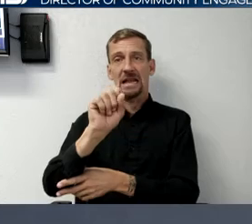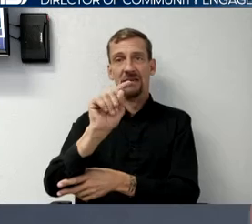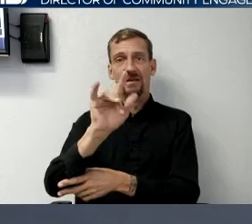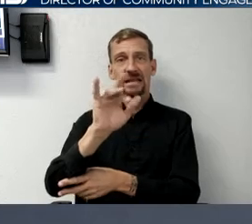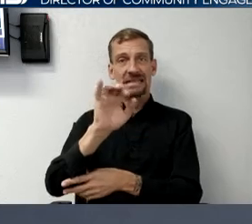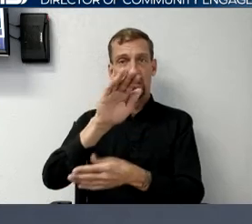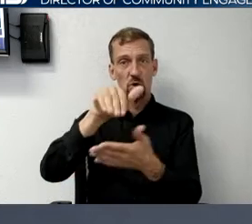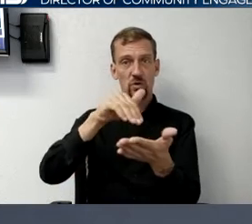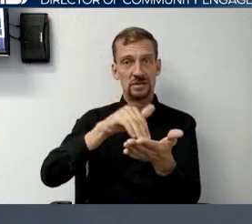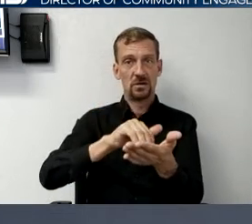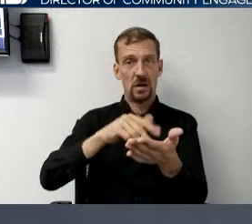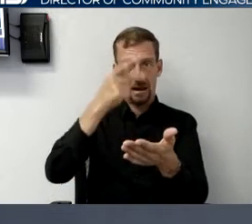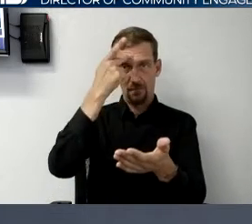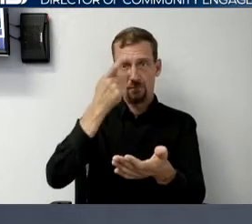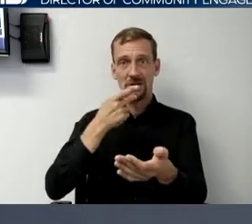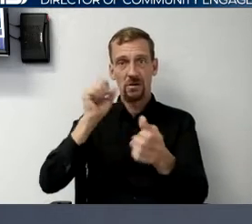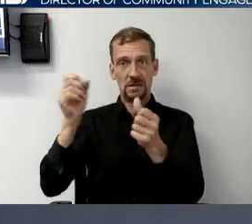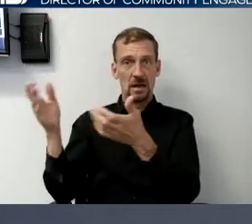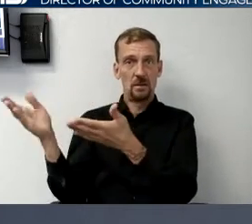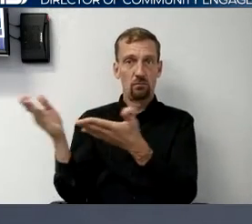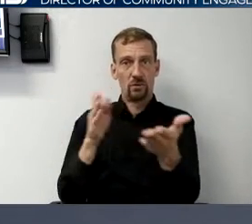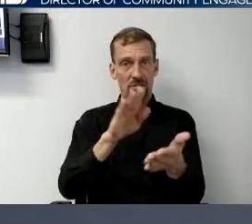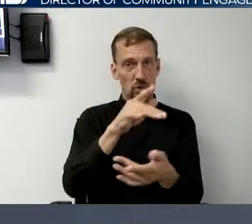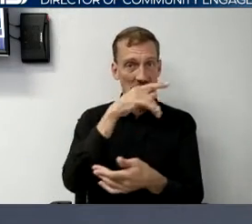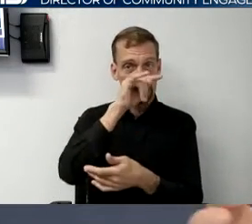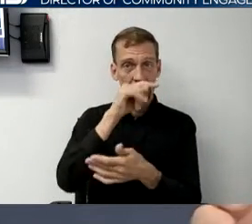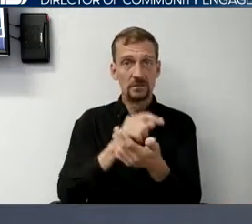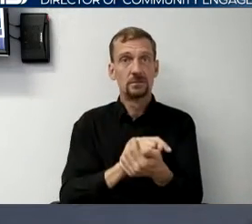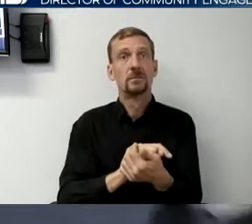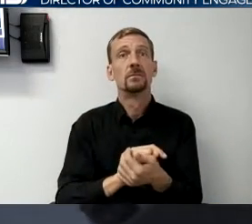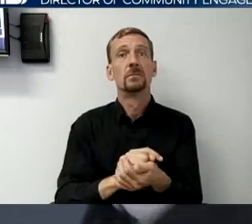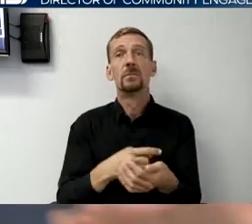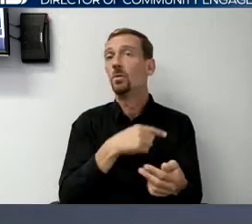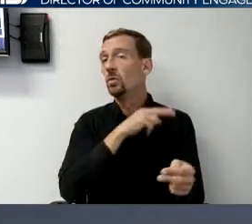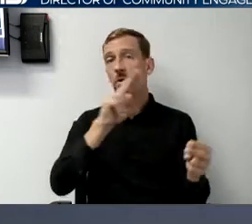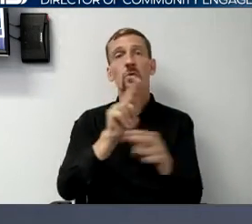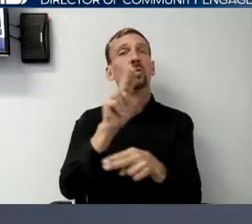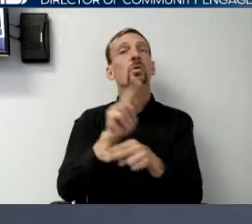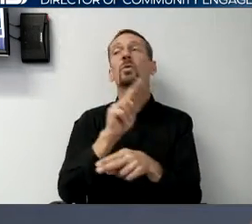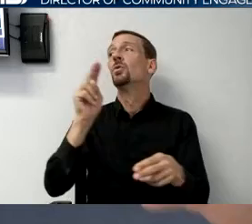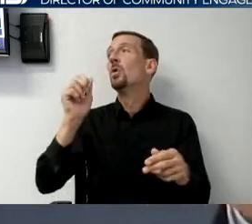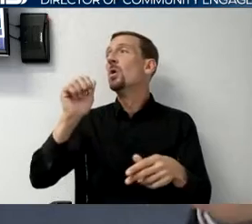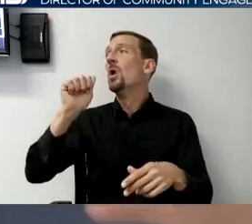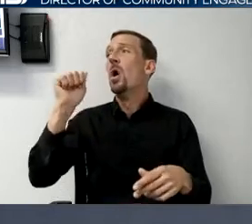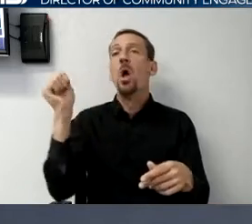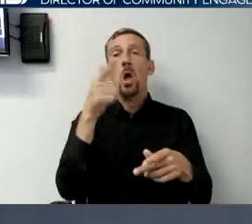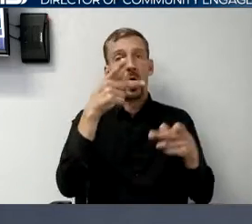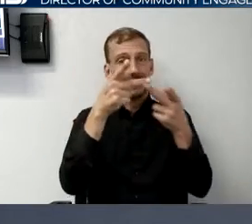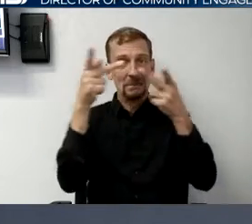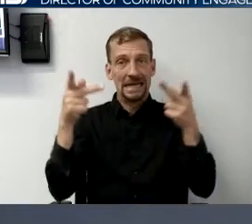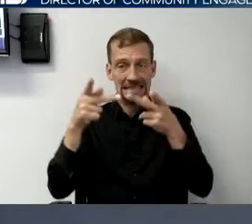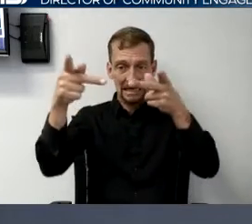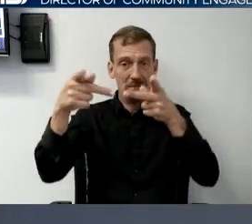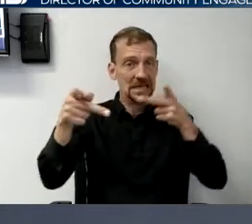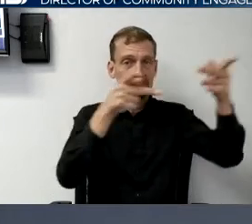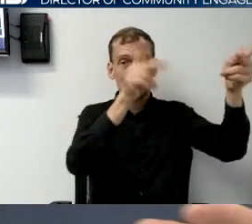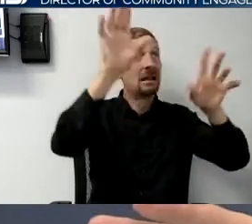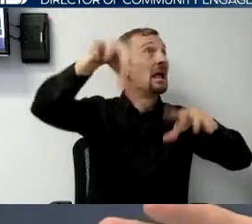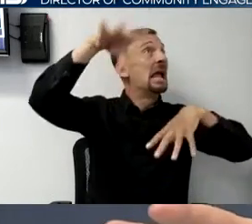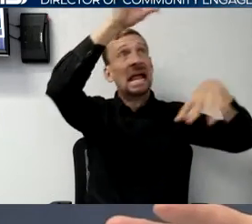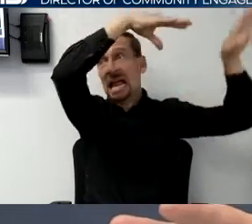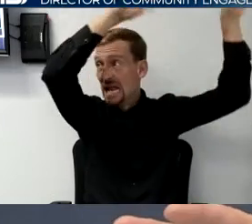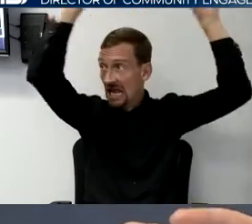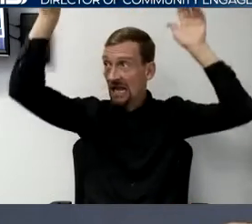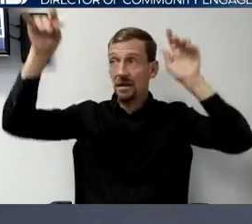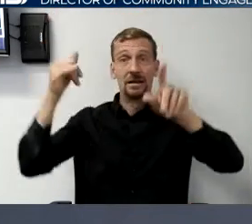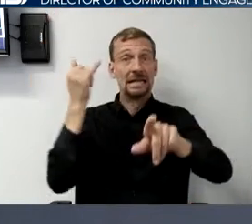parents could bring their kids. We exercise. We're using all the spaces in the Lifestyle Center, which, if